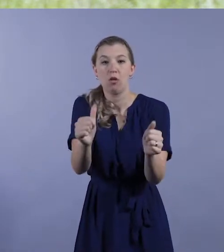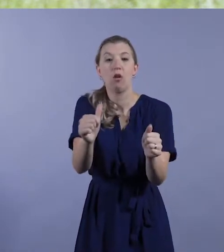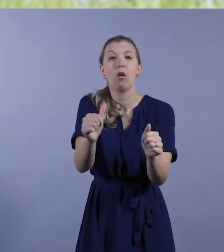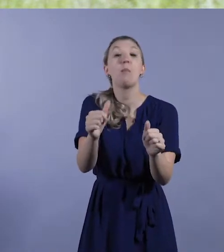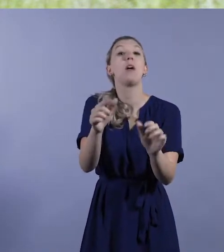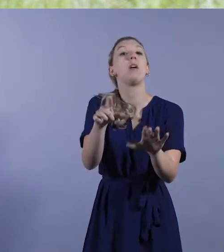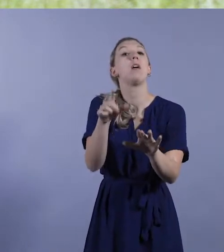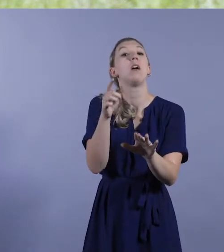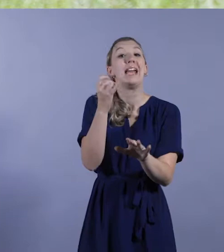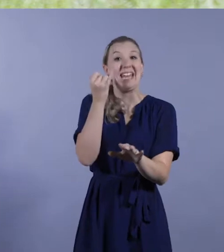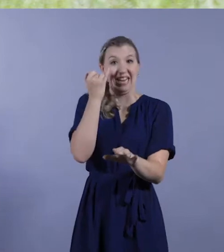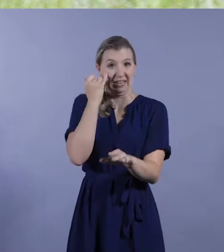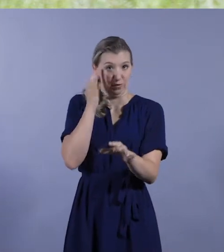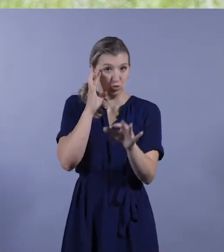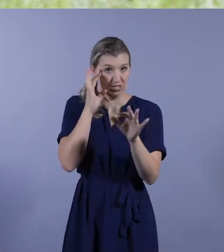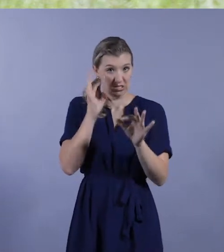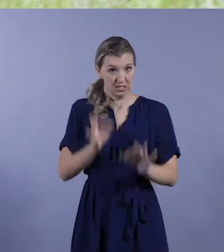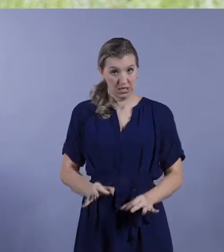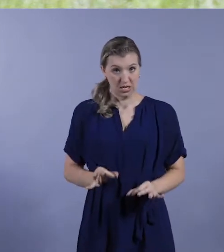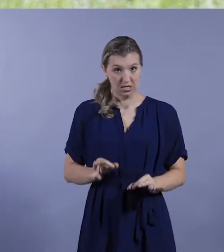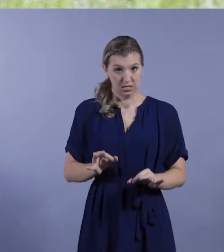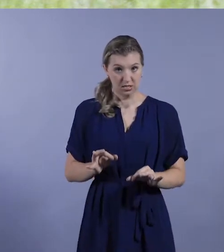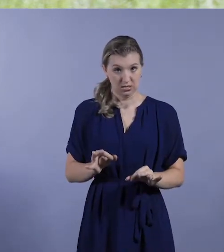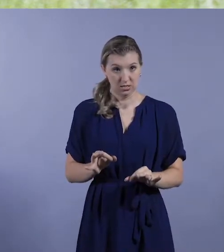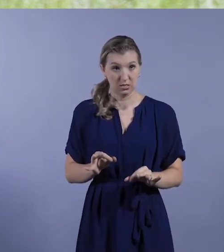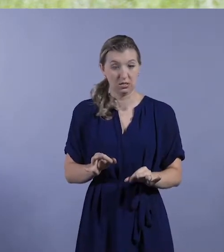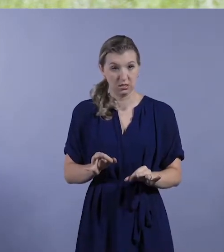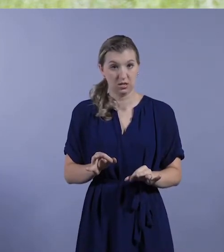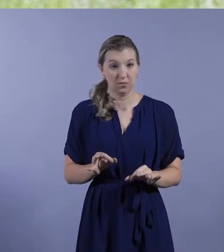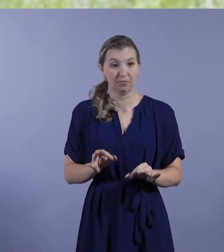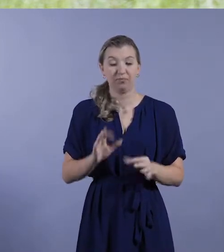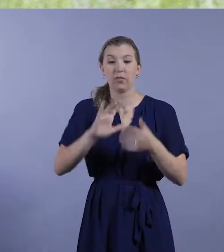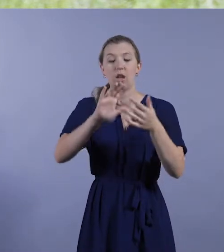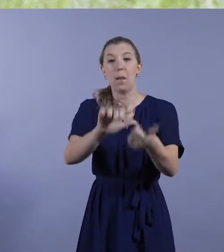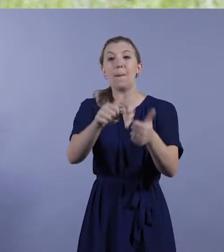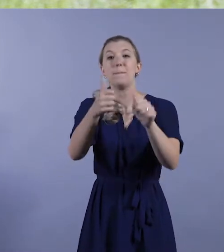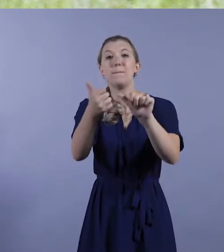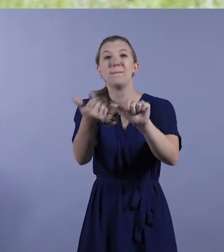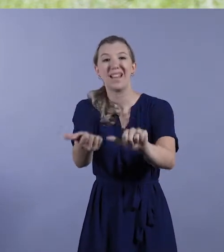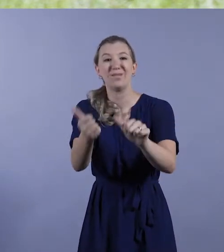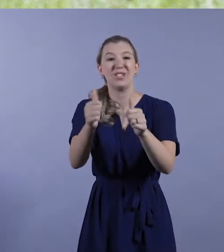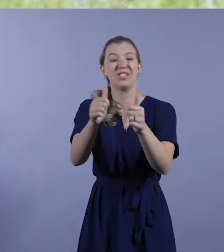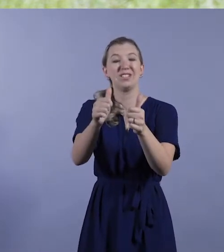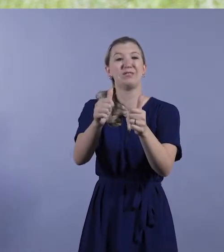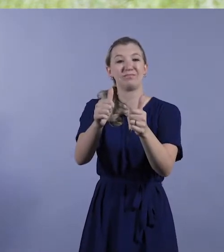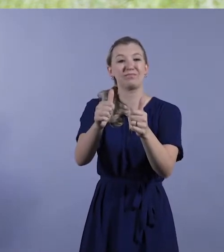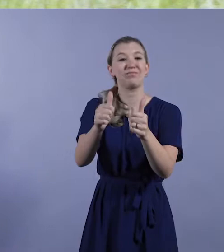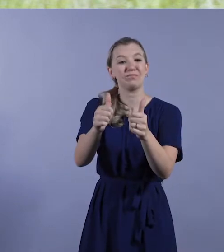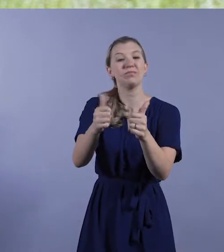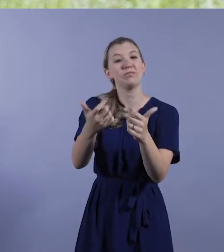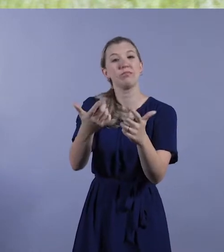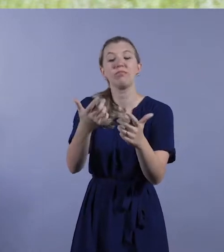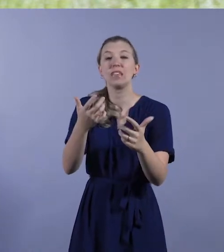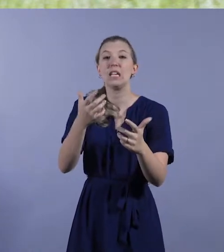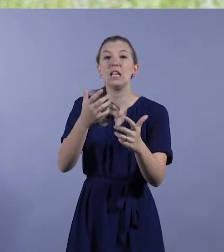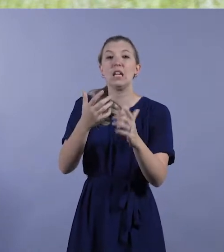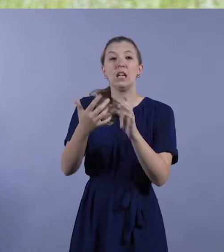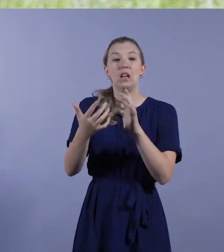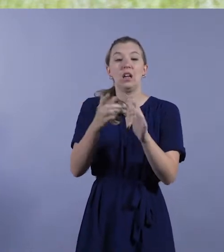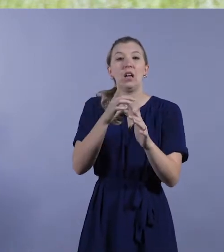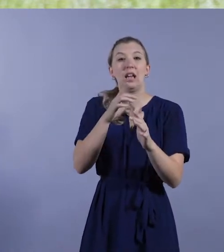But if you do make that choice, baptism needs to be inevitable. Baptism